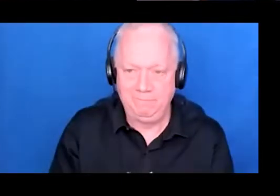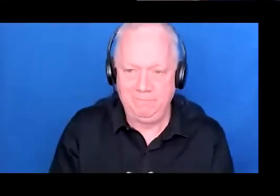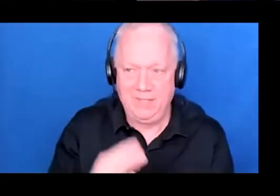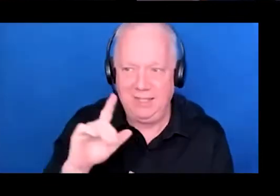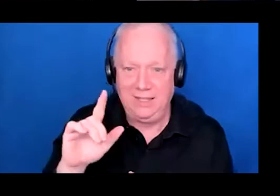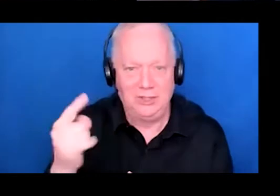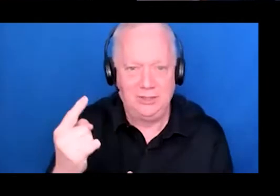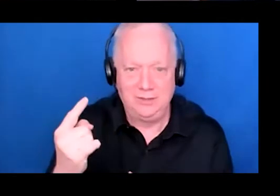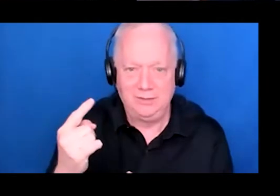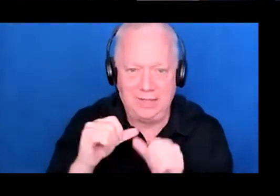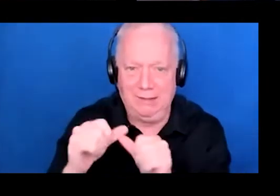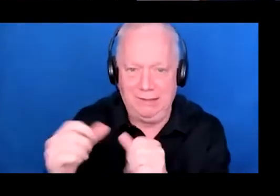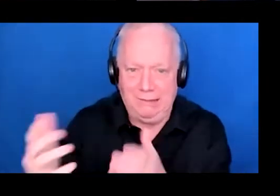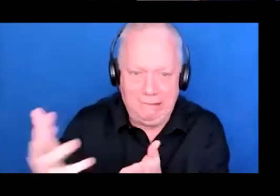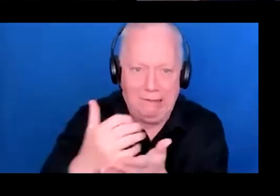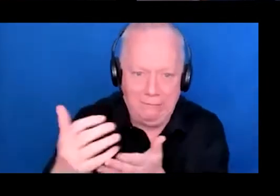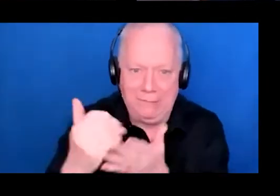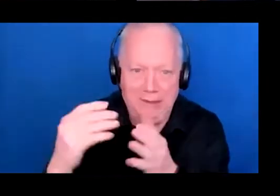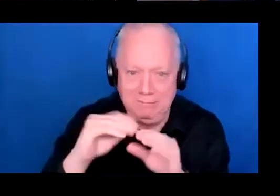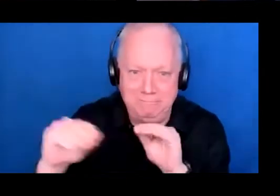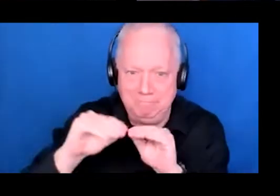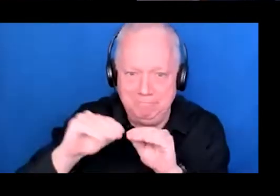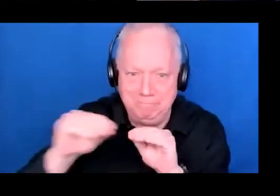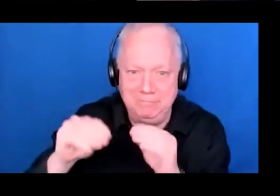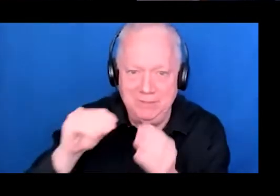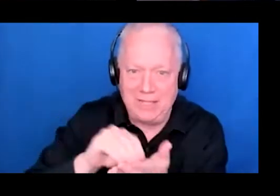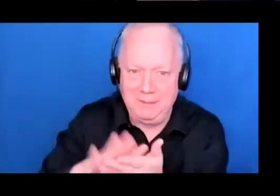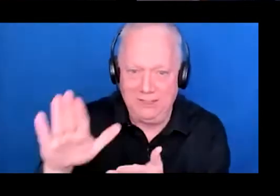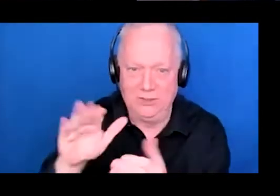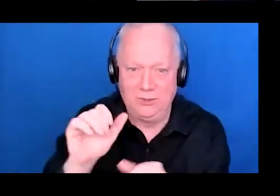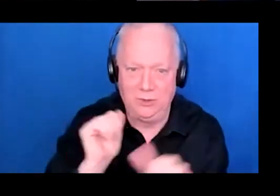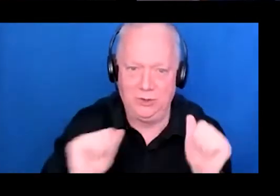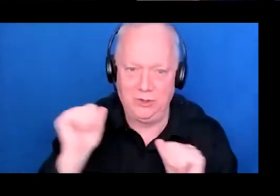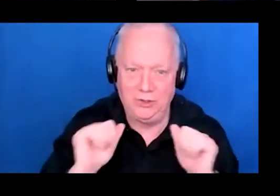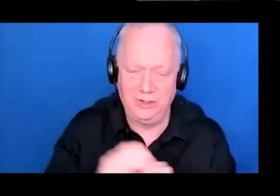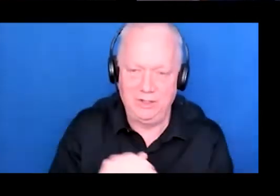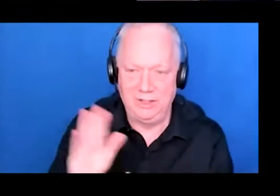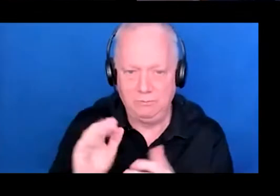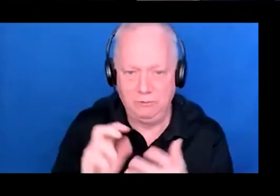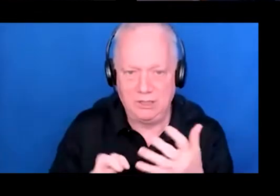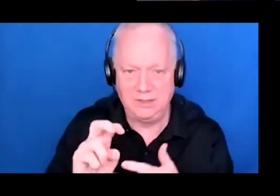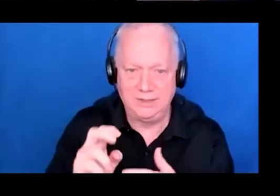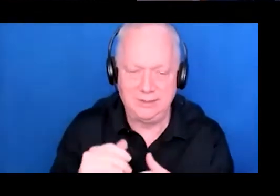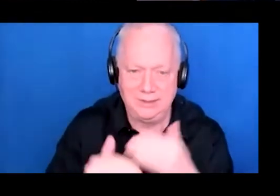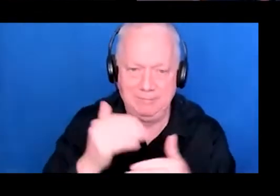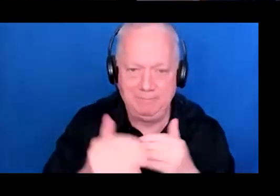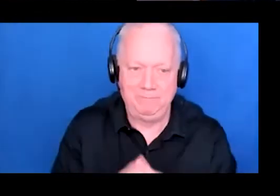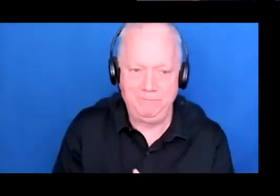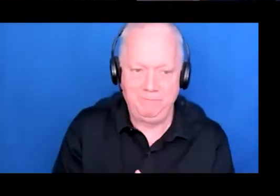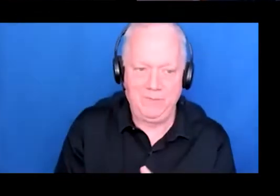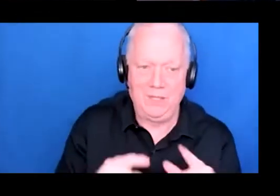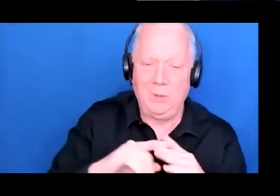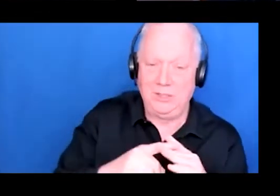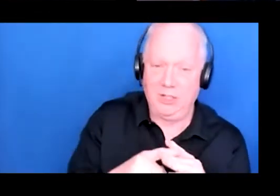just steadily collecting everything, being very good about documenting his work and his process. Yeah, but we started on